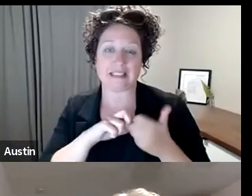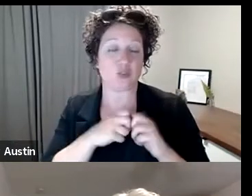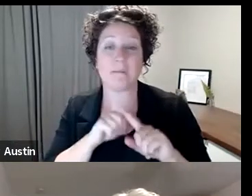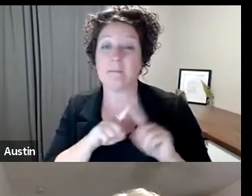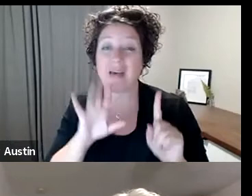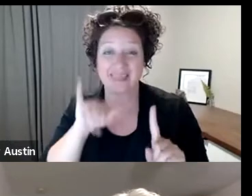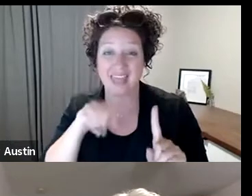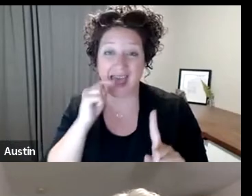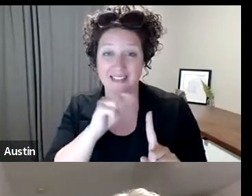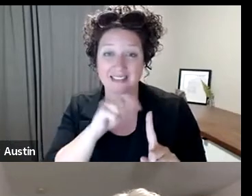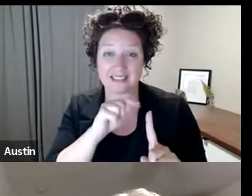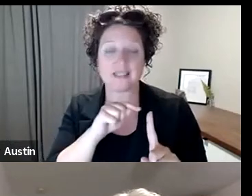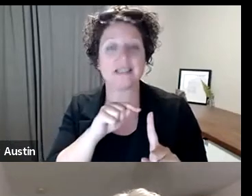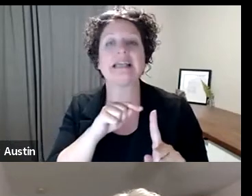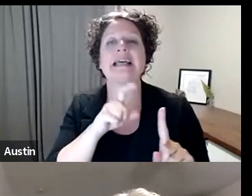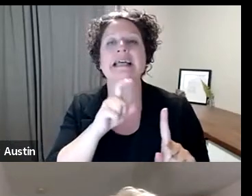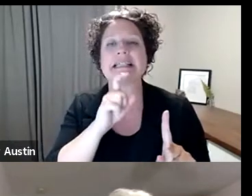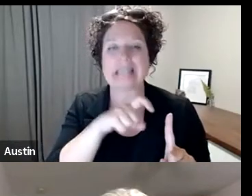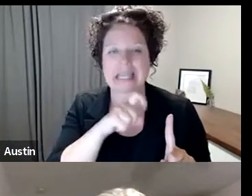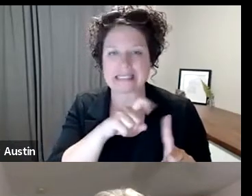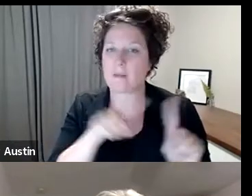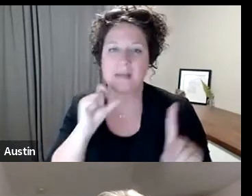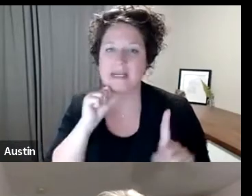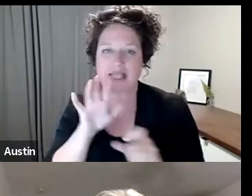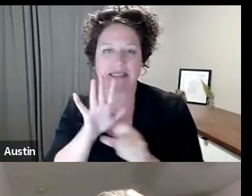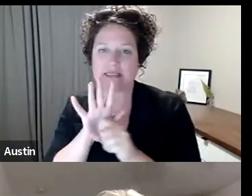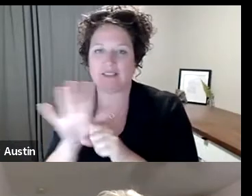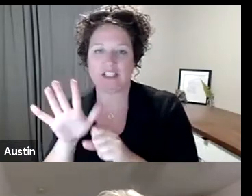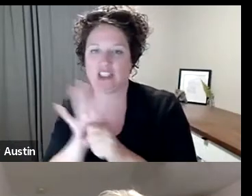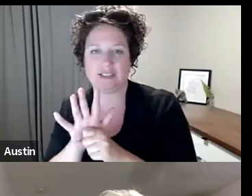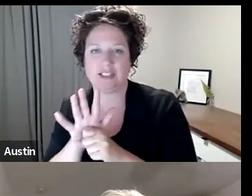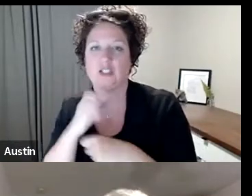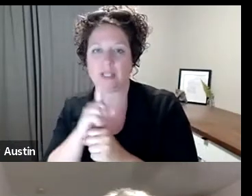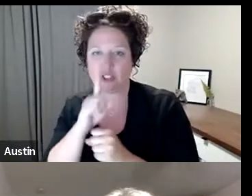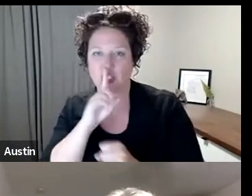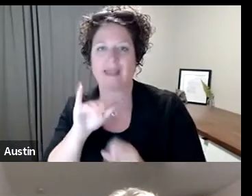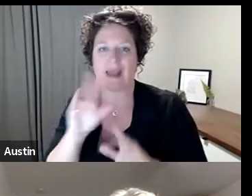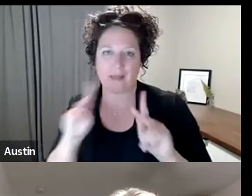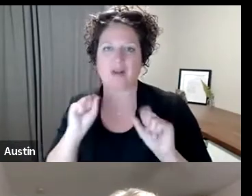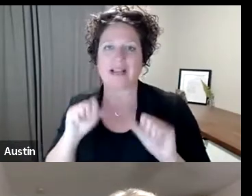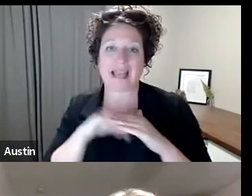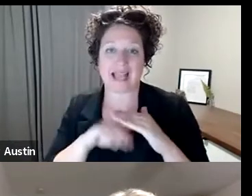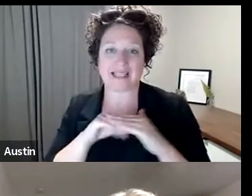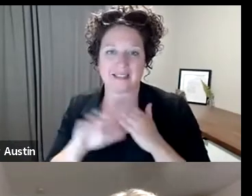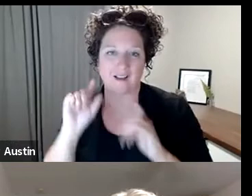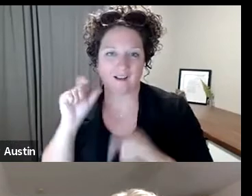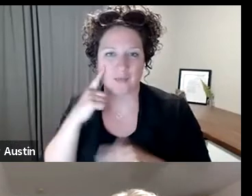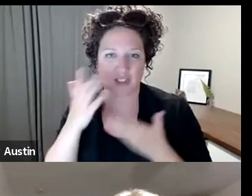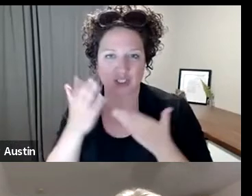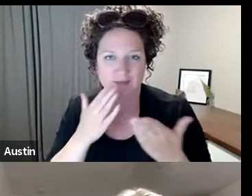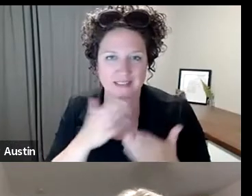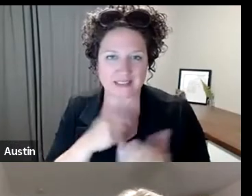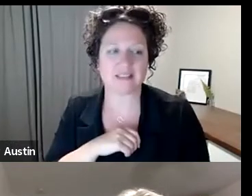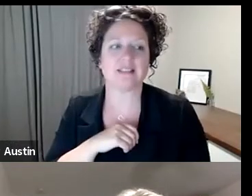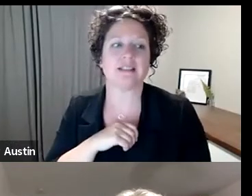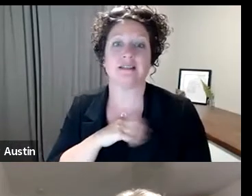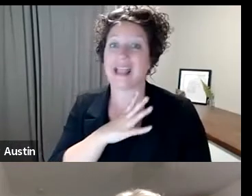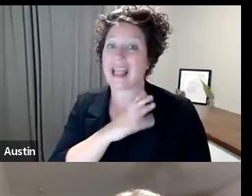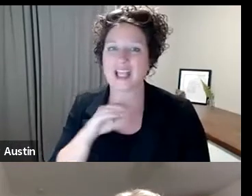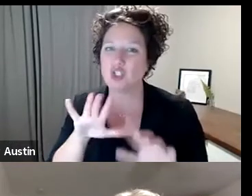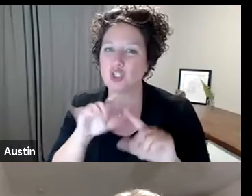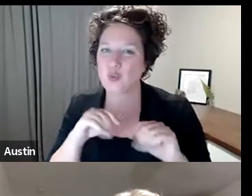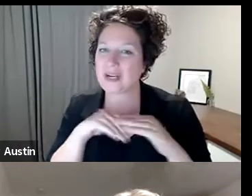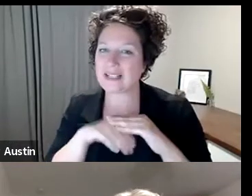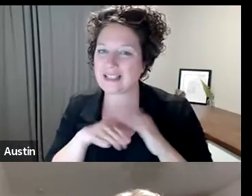is necessary. It's not sufficient to ensure that people can actually access government services and do so in an accessible